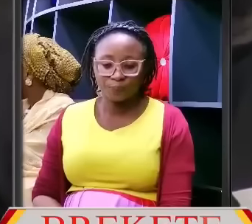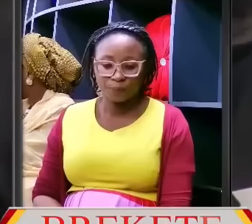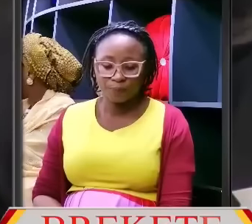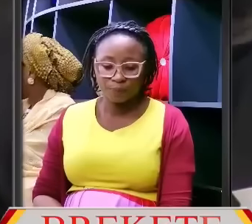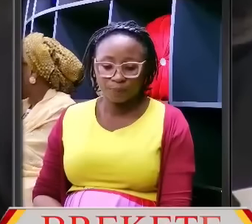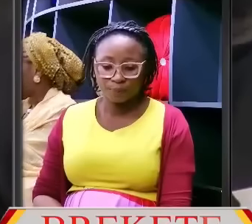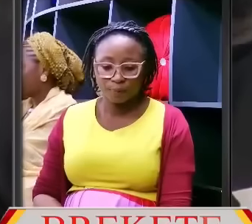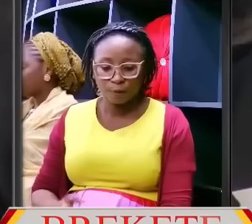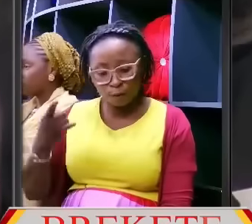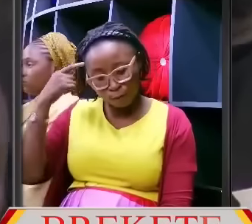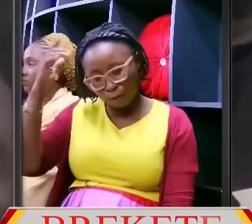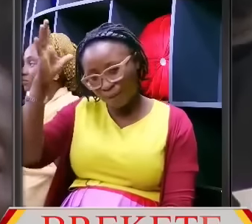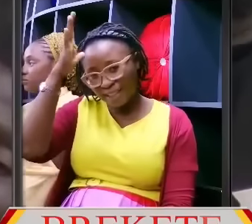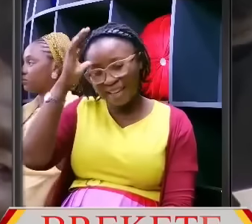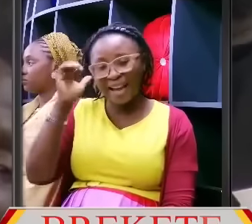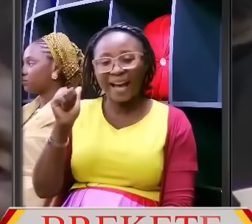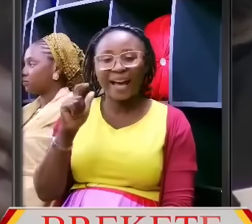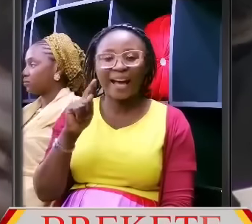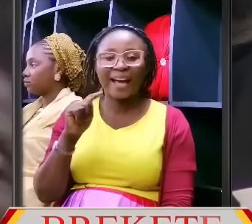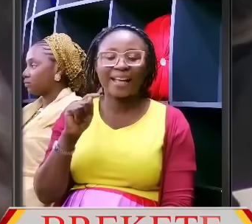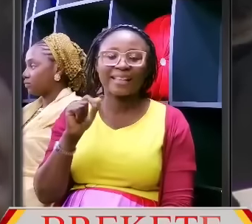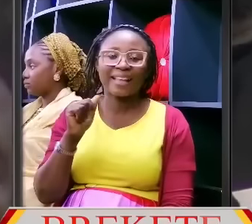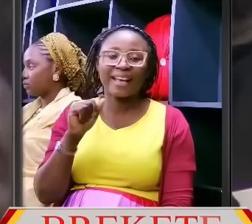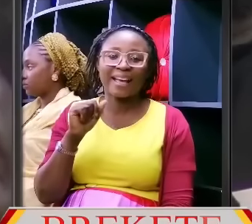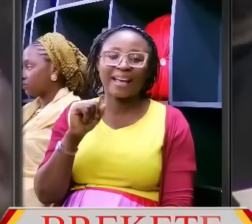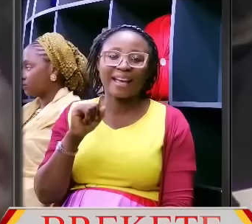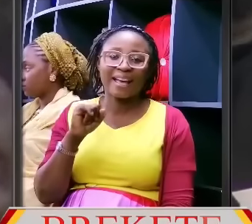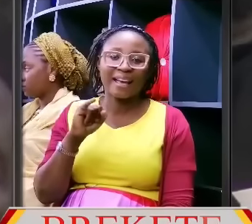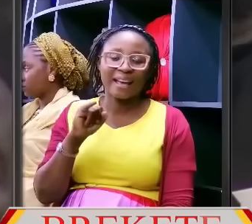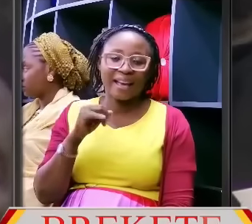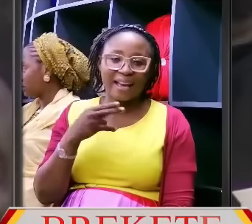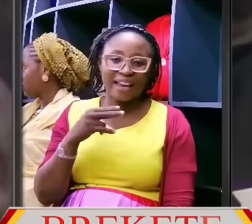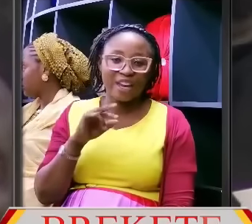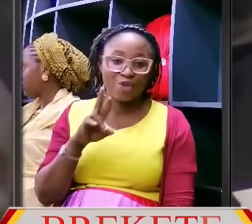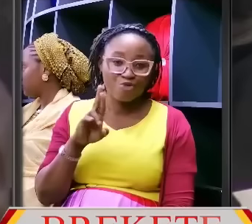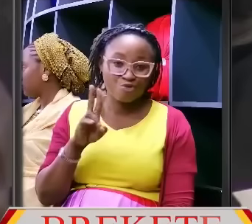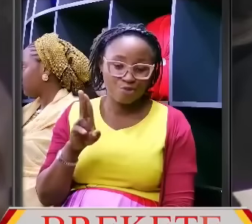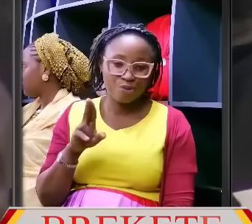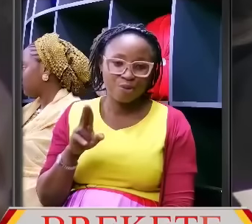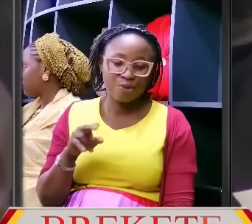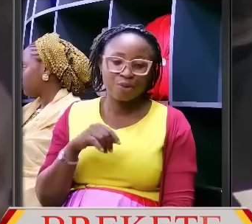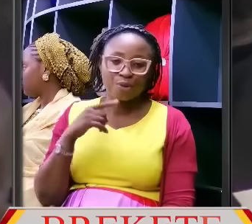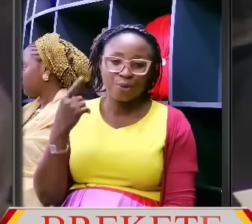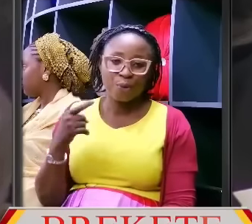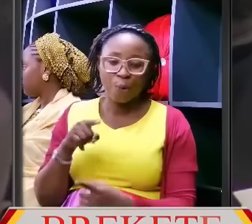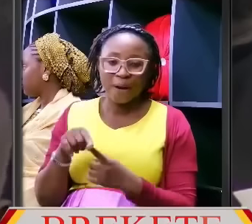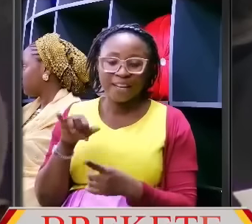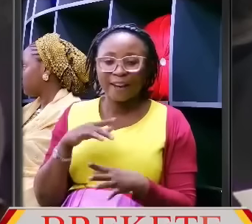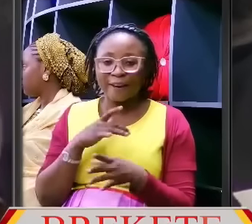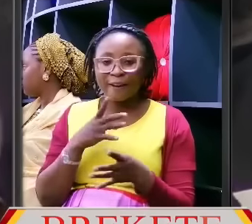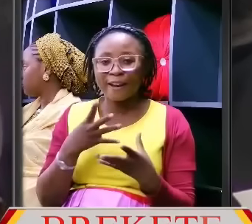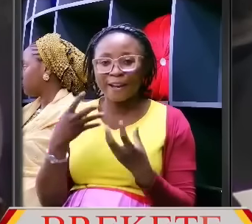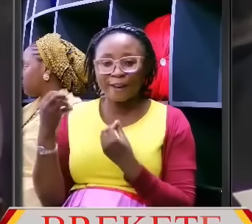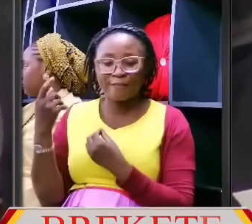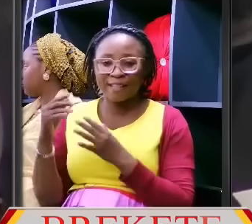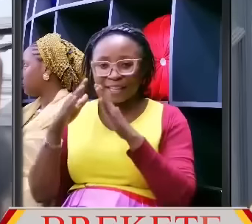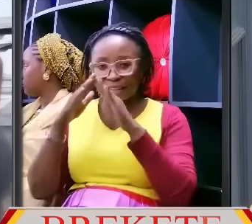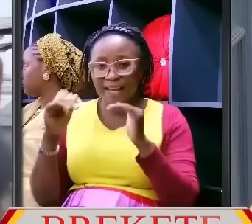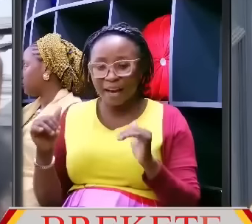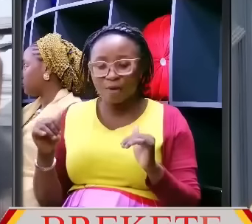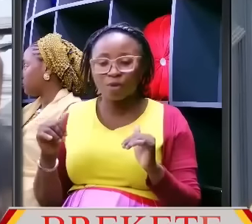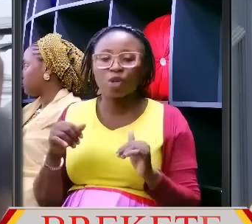As for Daddy Tahiru and the other people, once they vacate the house, Mommy Zinatu,